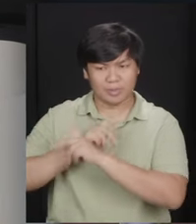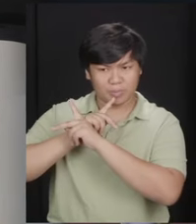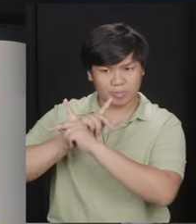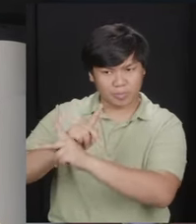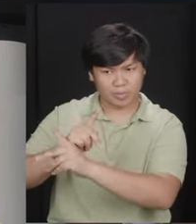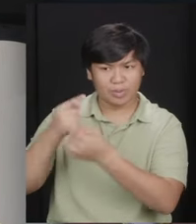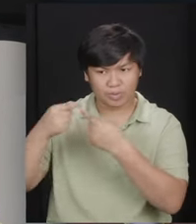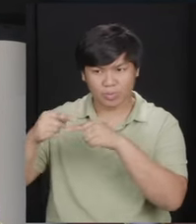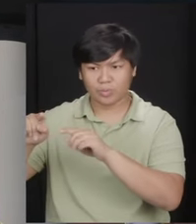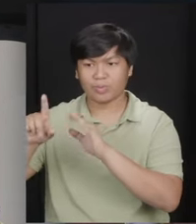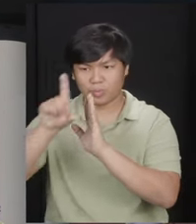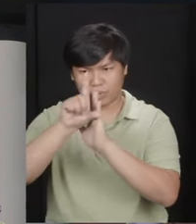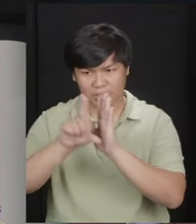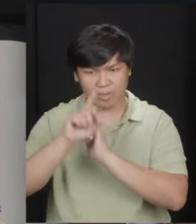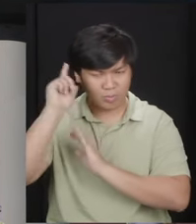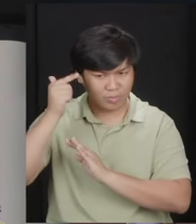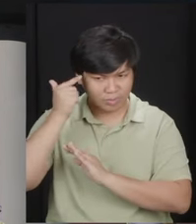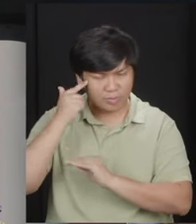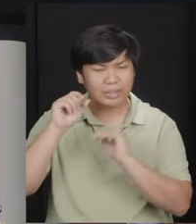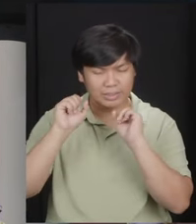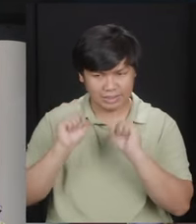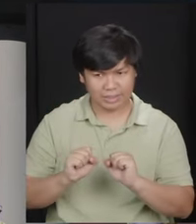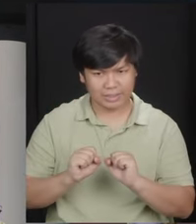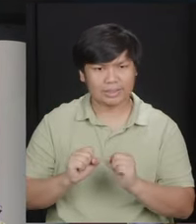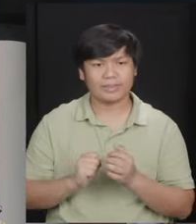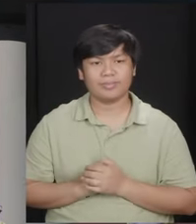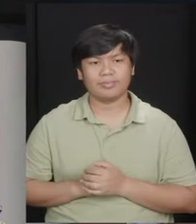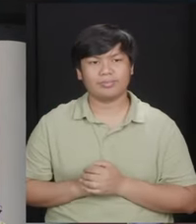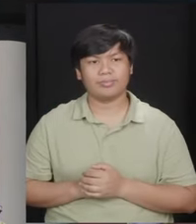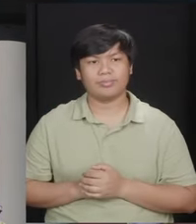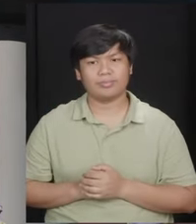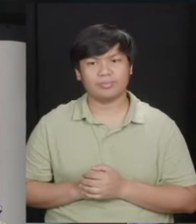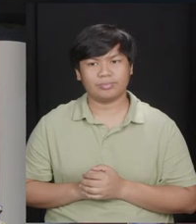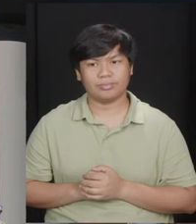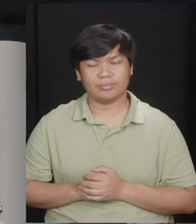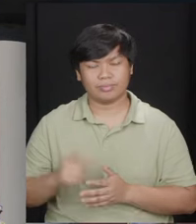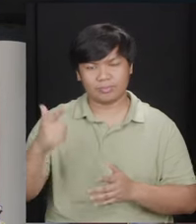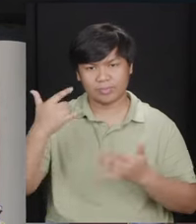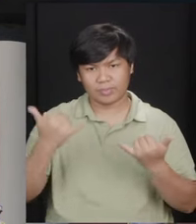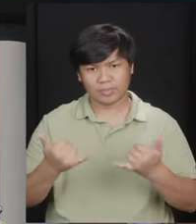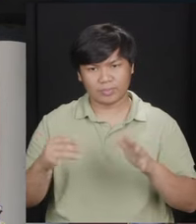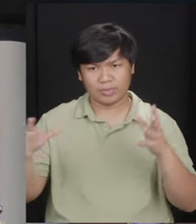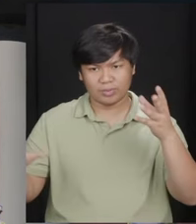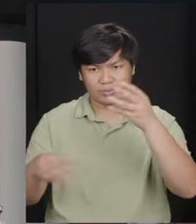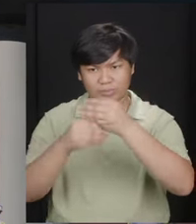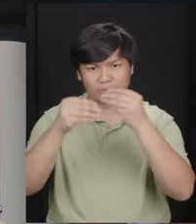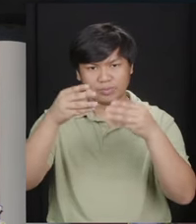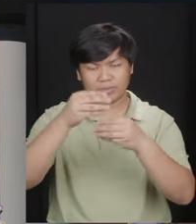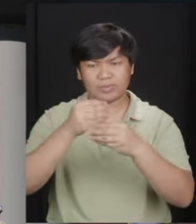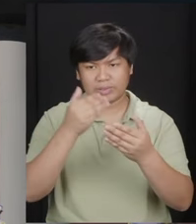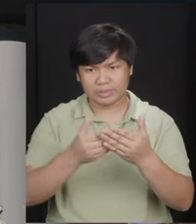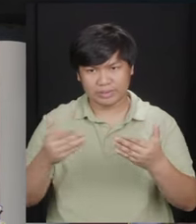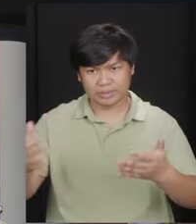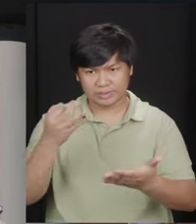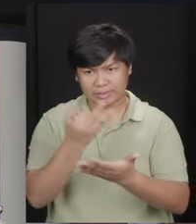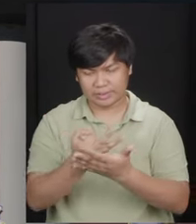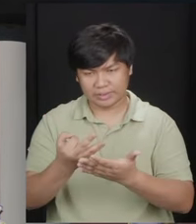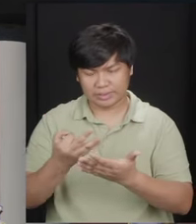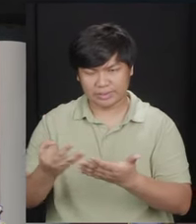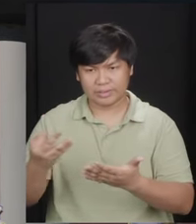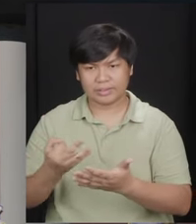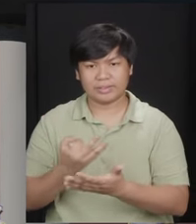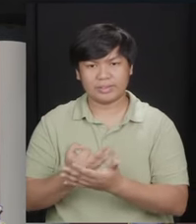to the law is reasonable. Now, the last three I'll just summarize because of time. They all refer to material and financial